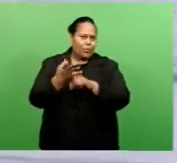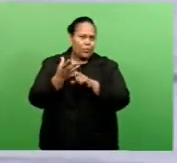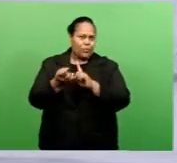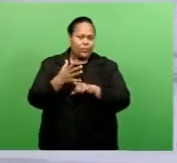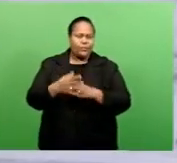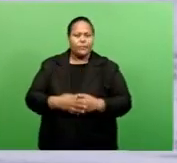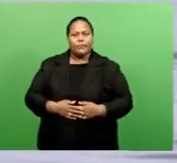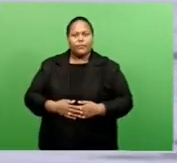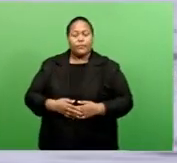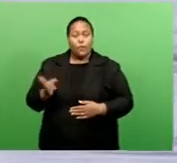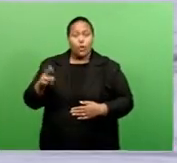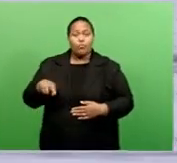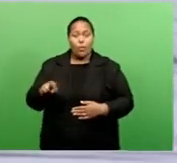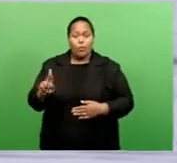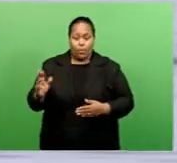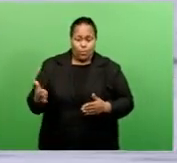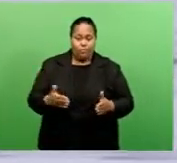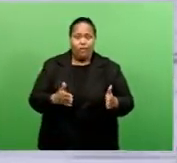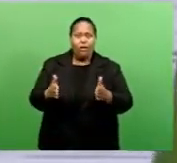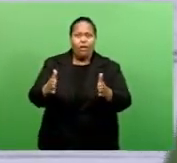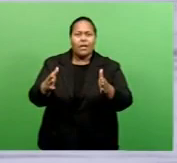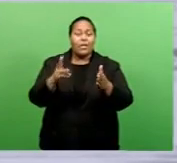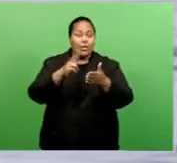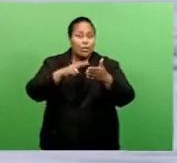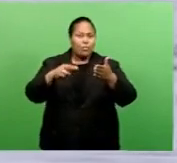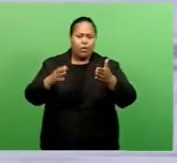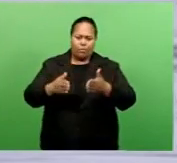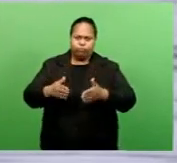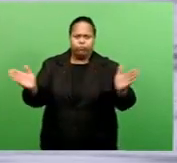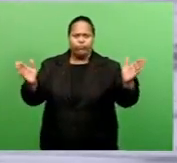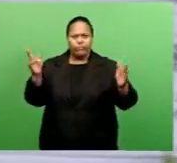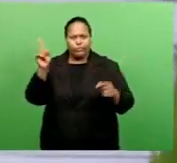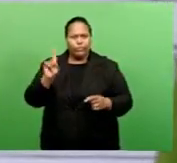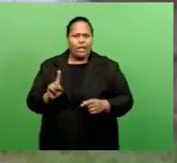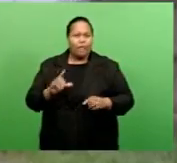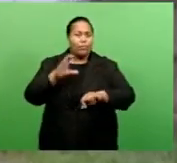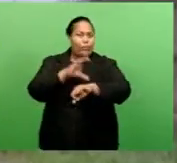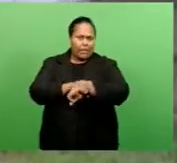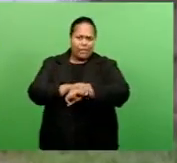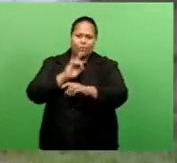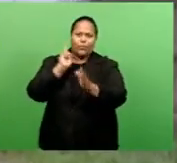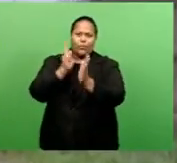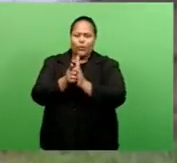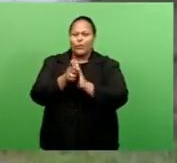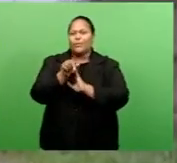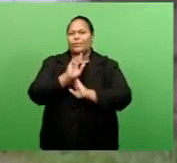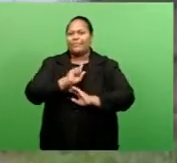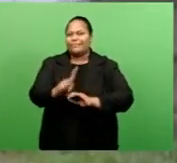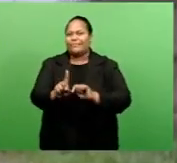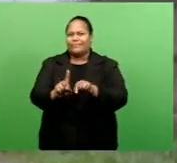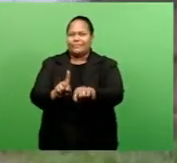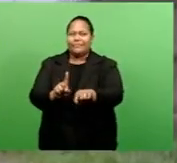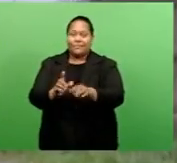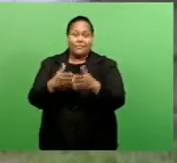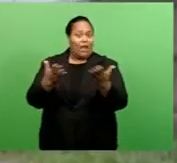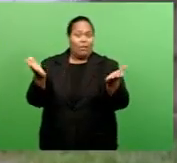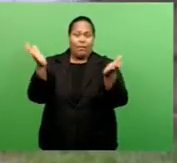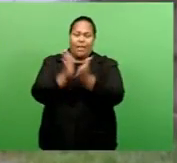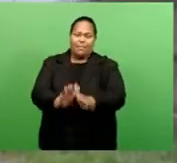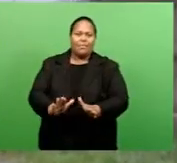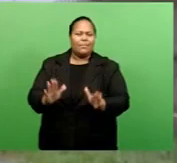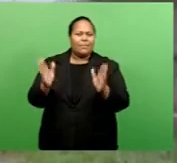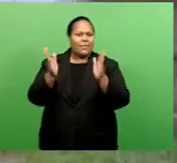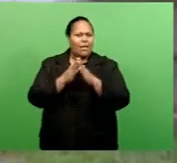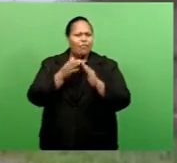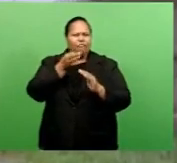River in Nosori also burst its bank earlier today, and police quickly responded to the situation. Almost a ghost town, only a few people